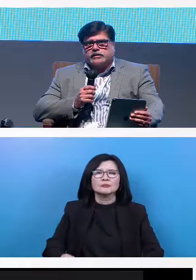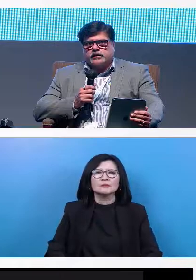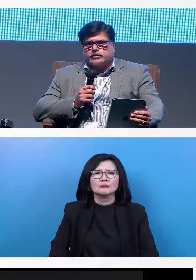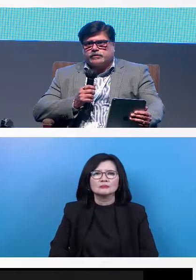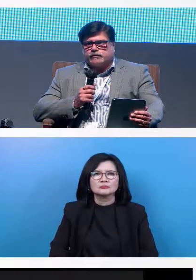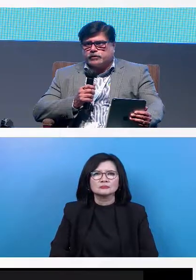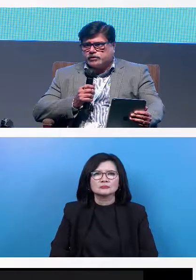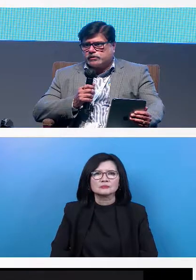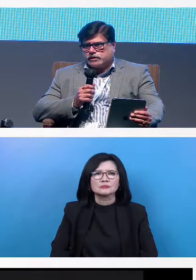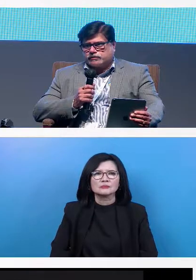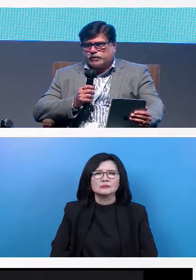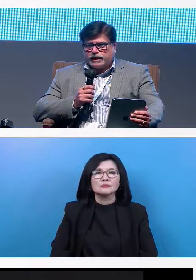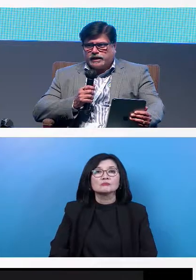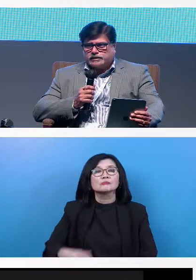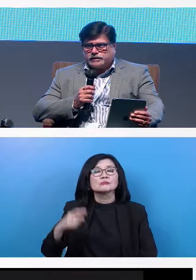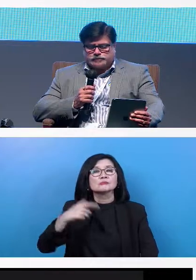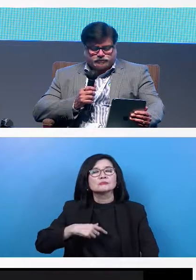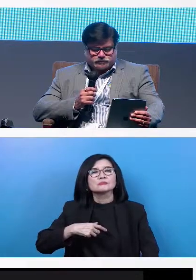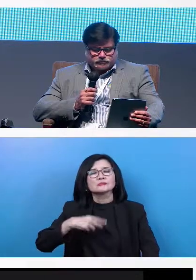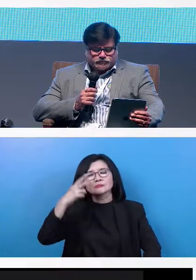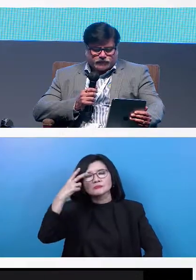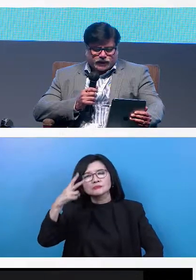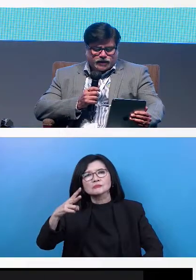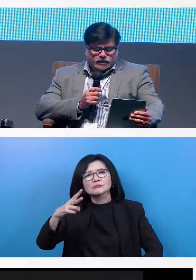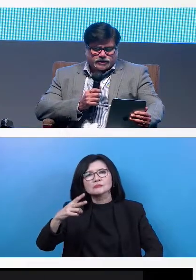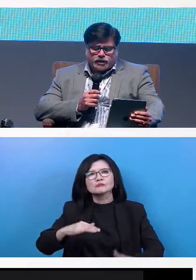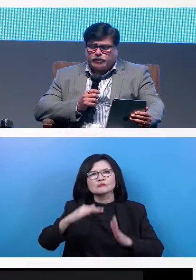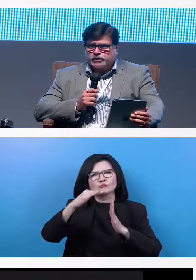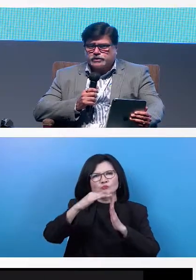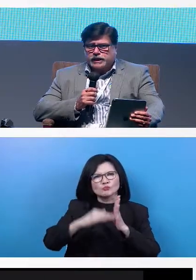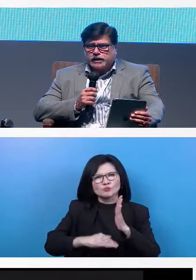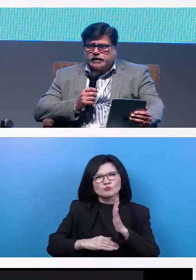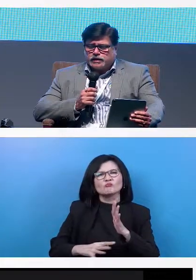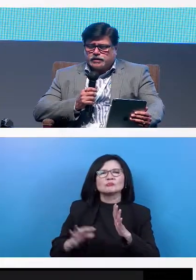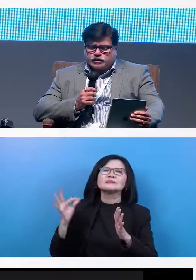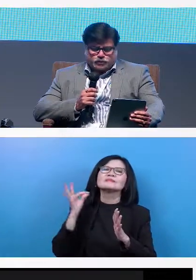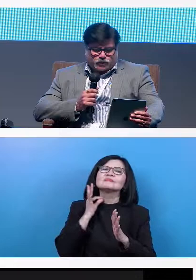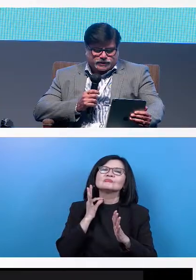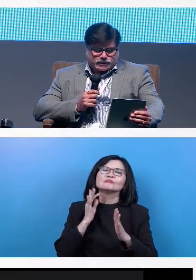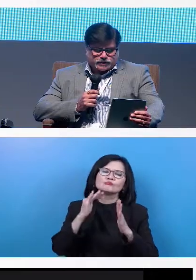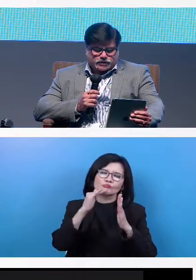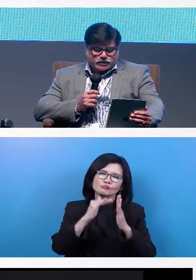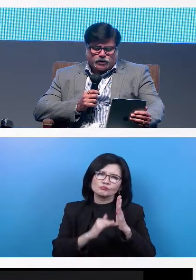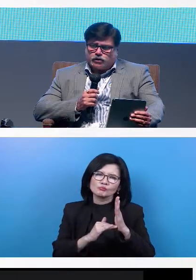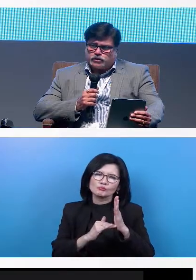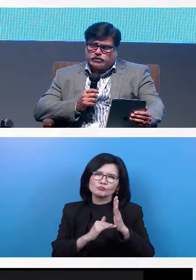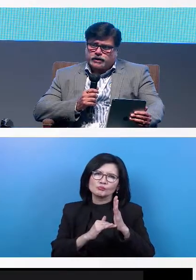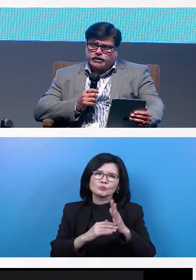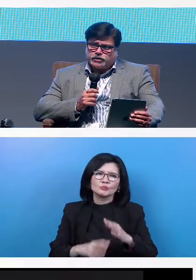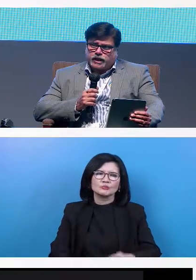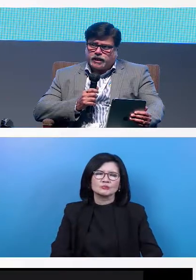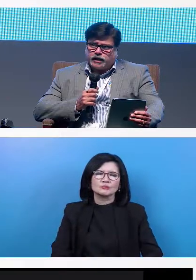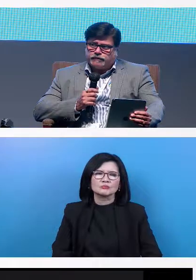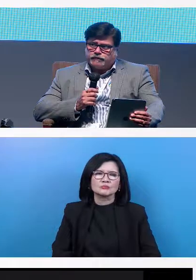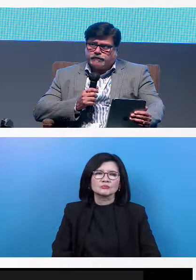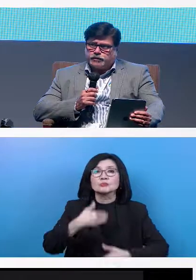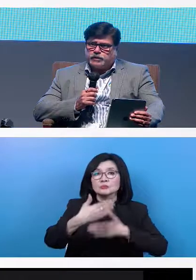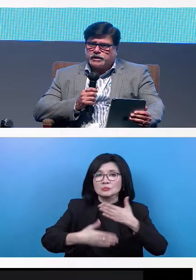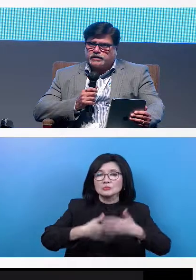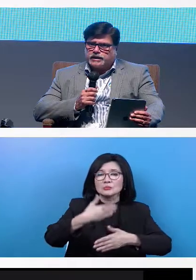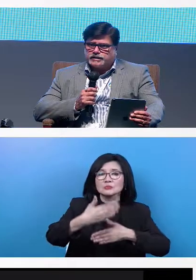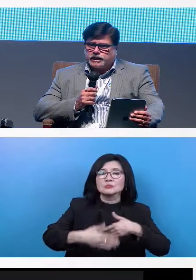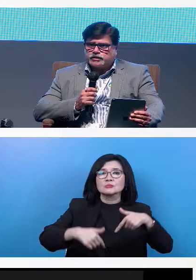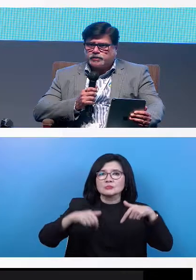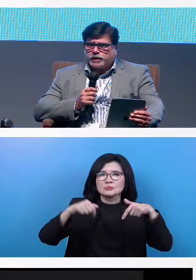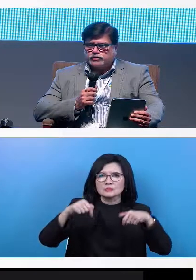at reducing future risks from the hazard. And lastly, I want to say this process also need to have